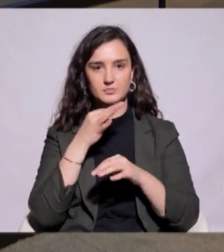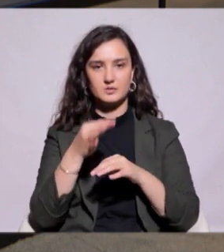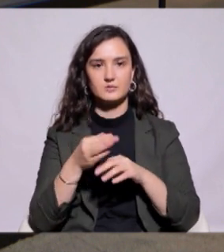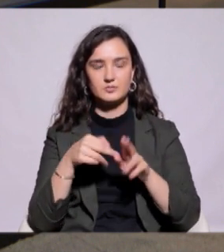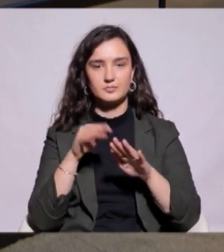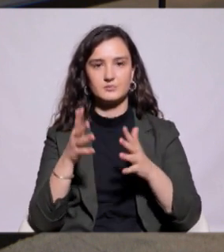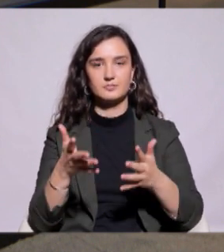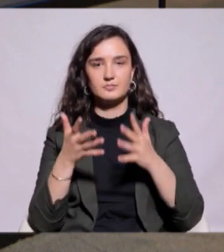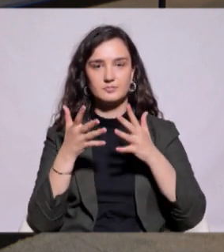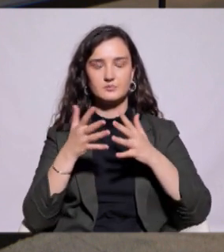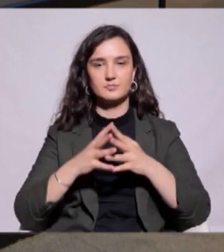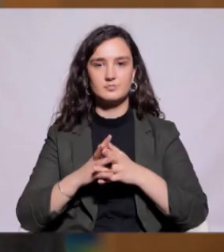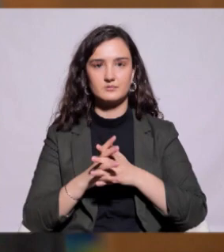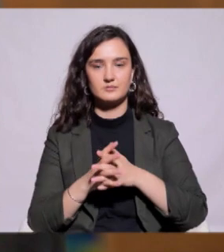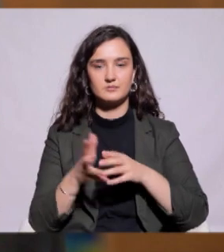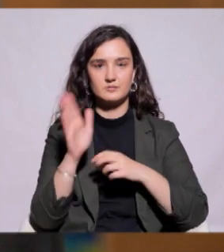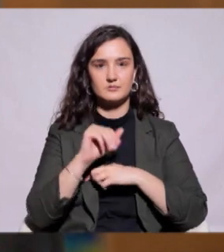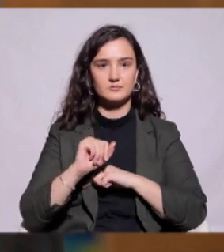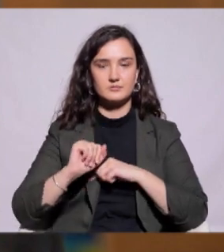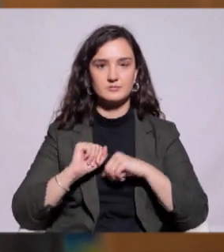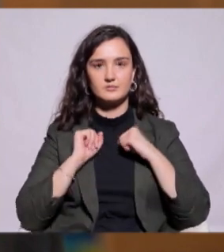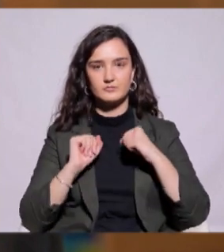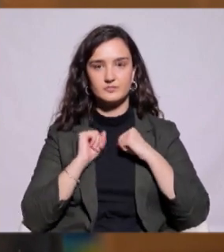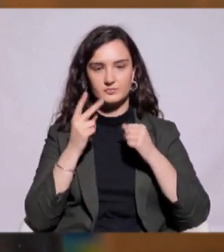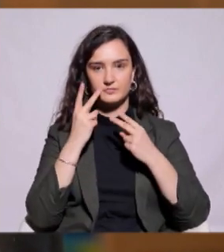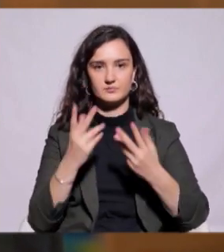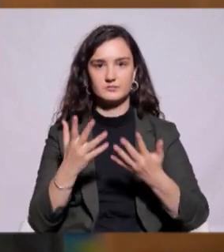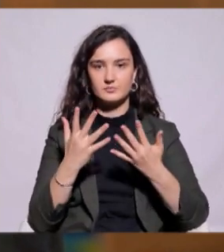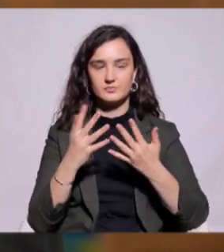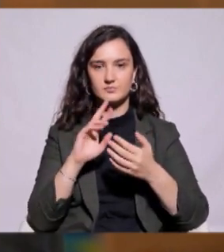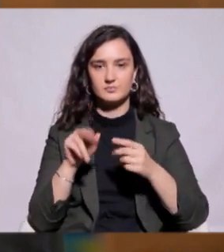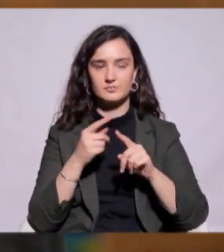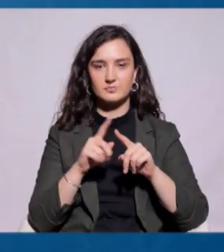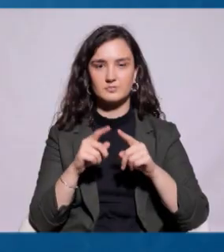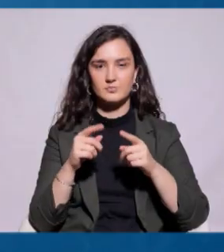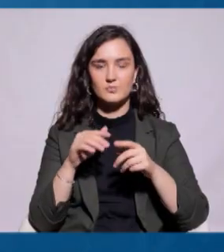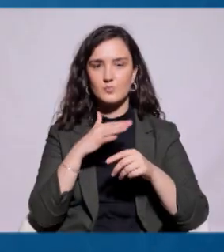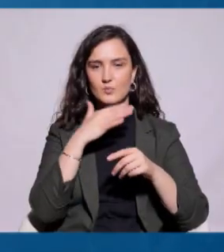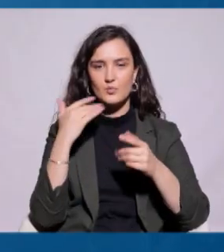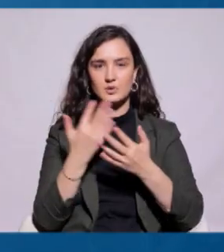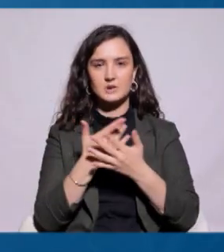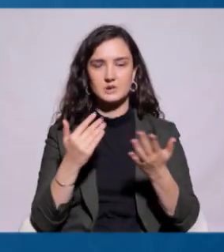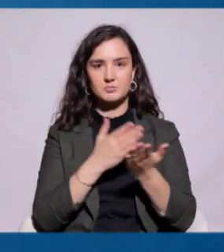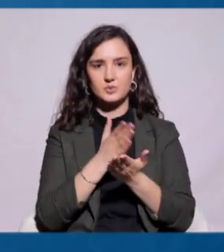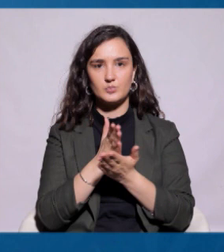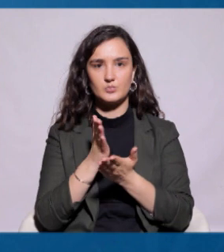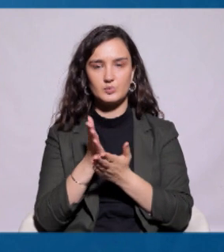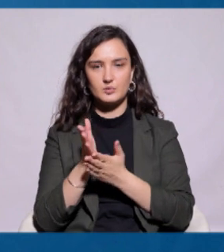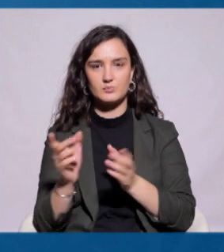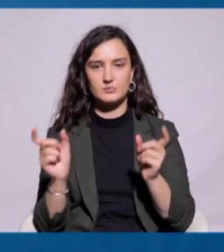quite obvious. However, let's still try to define it. A multidisciplinary field that